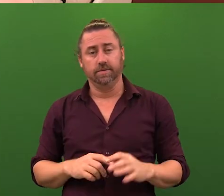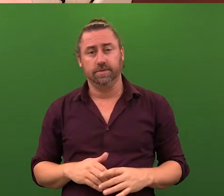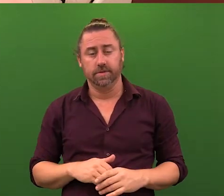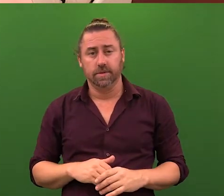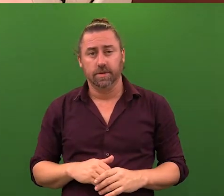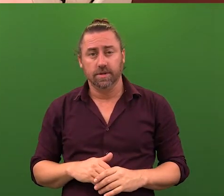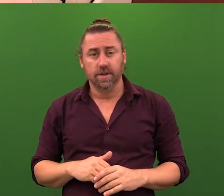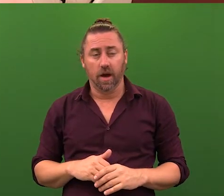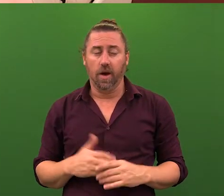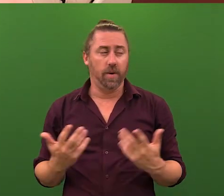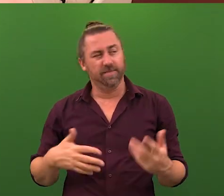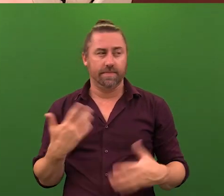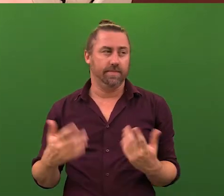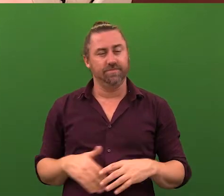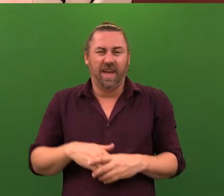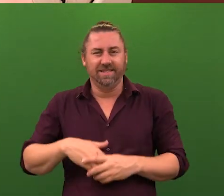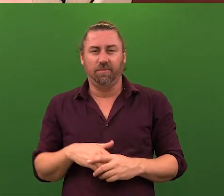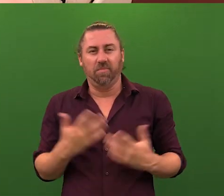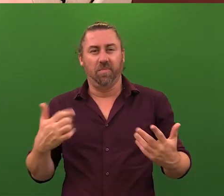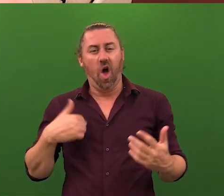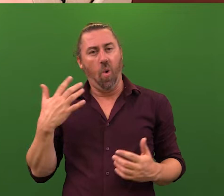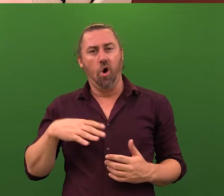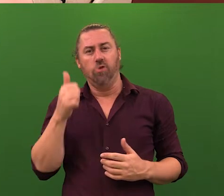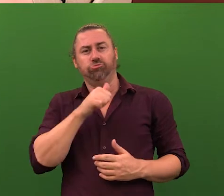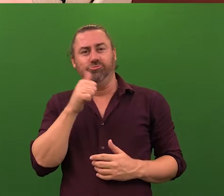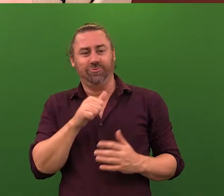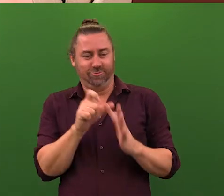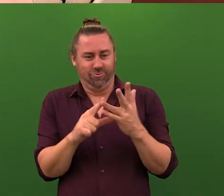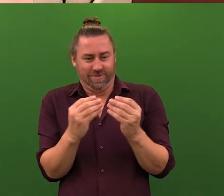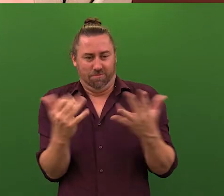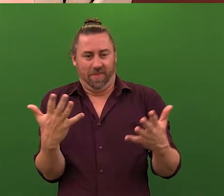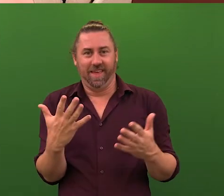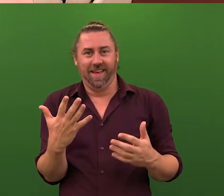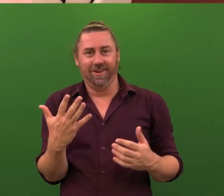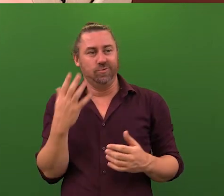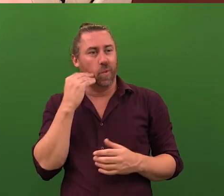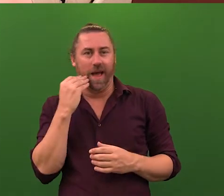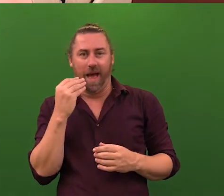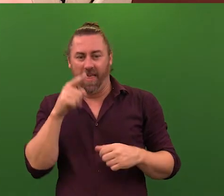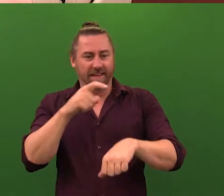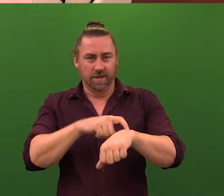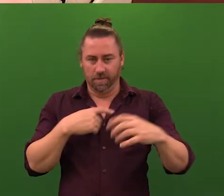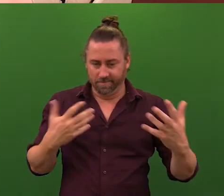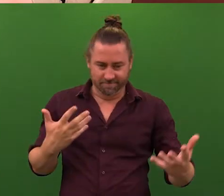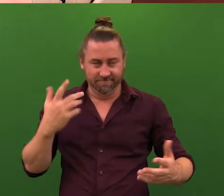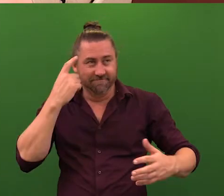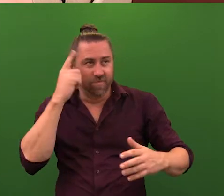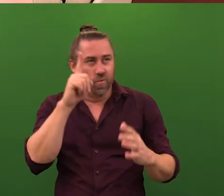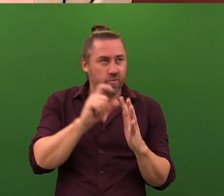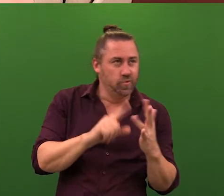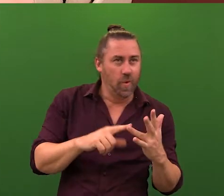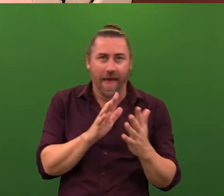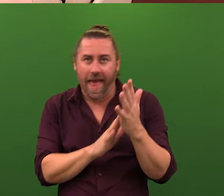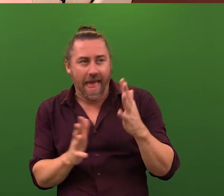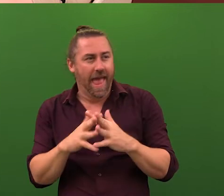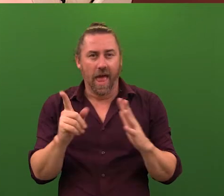So yeah, I was just and I've always wanted to do work with sugar. Yeah. But I didn't know how, how I would do